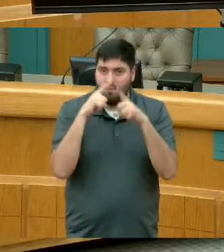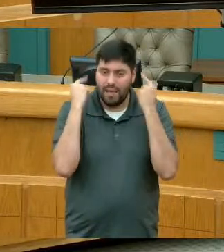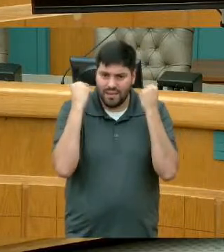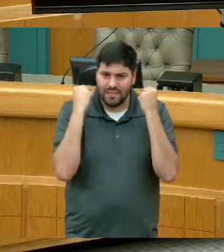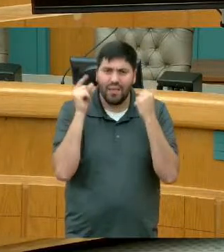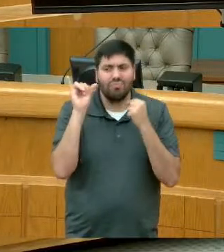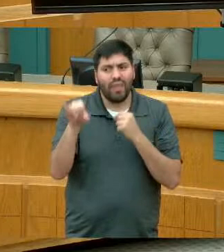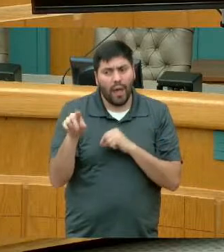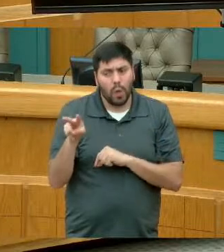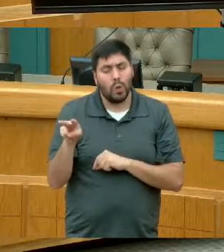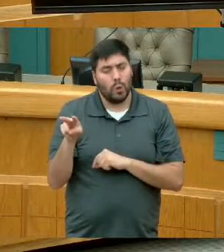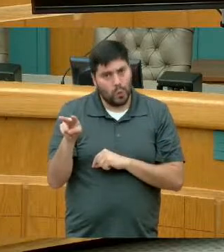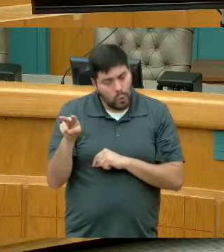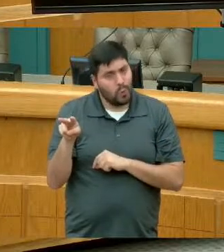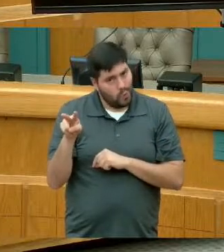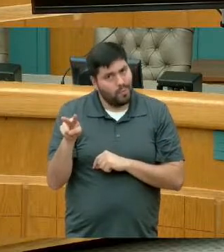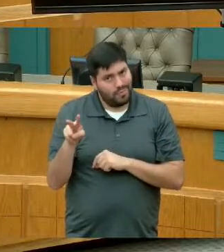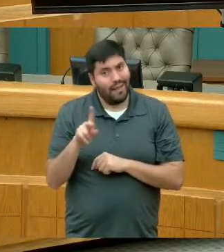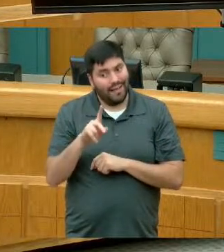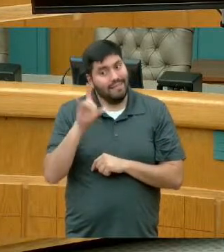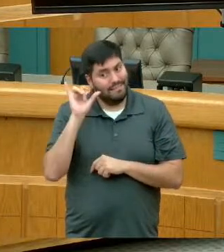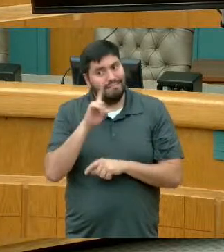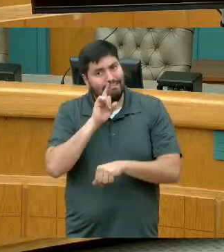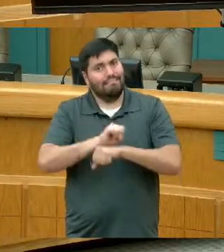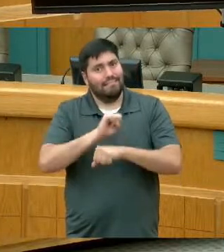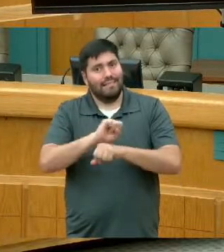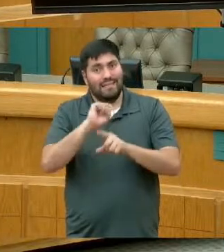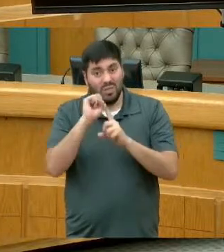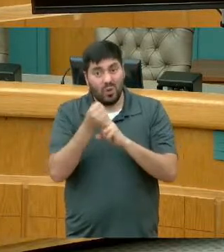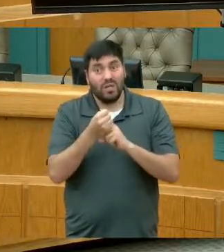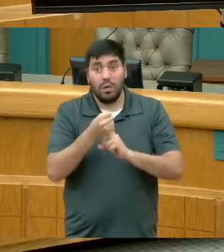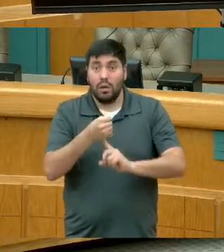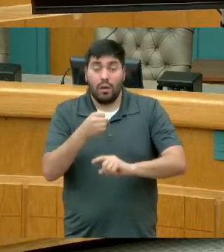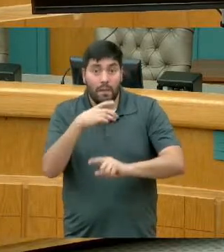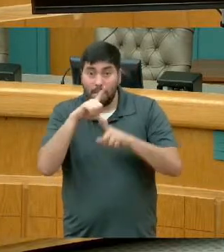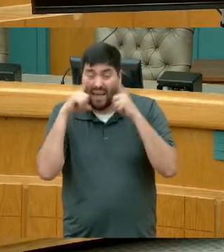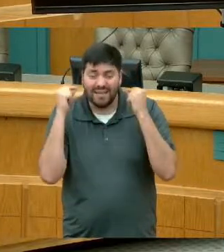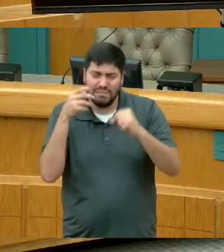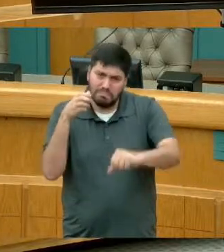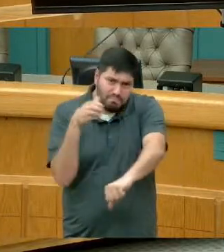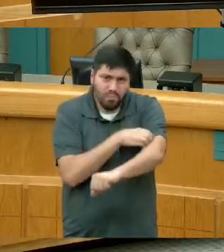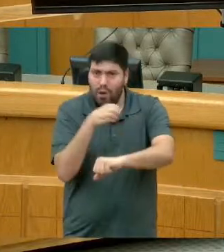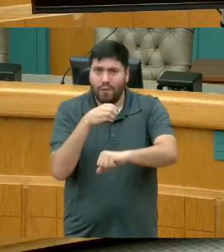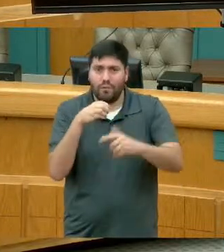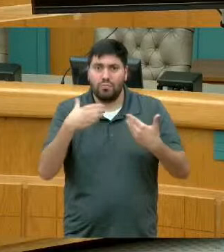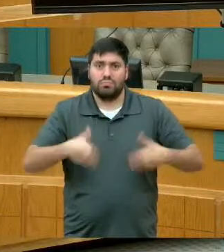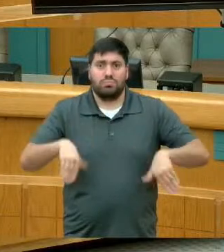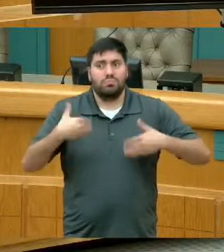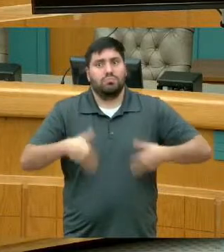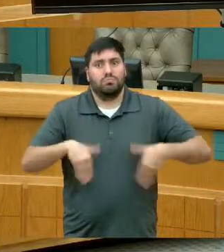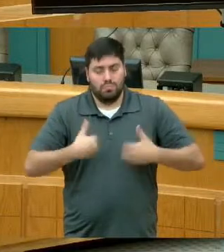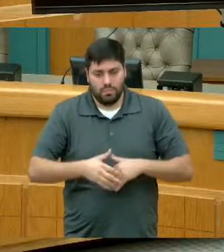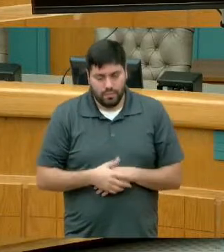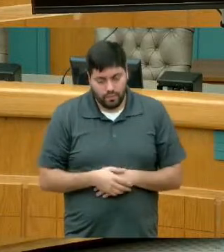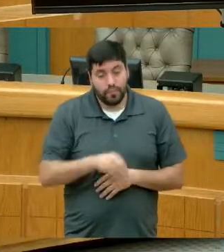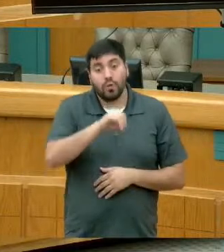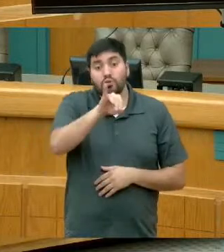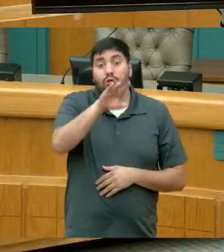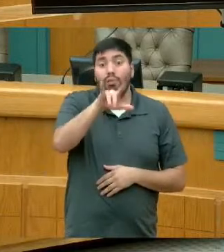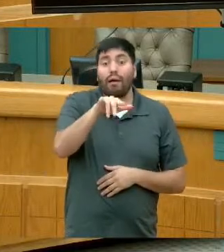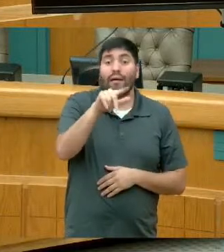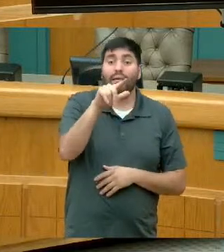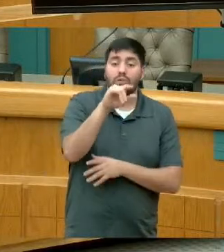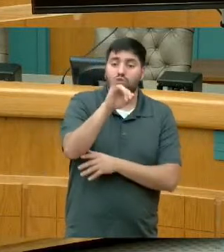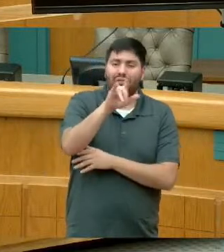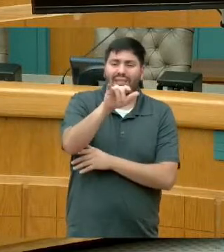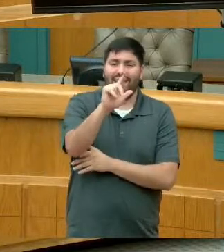mask. This is a real situation to illustrate the power of wearing a mask. On